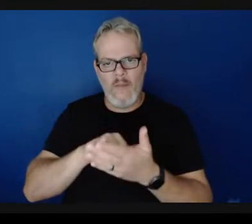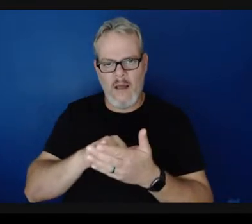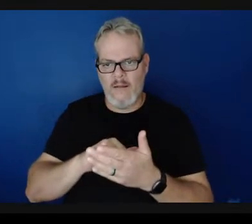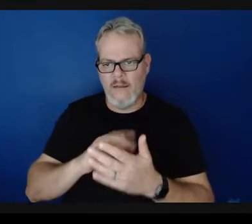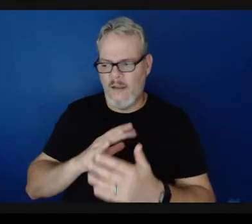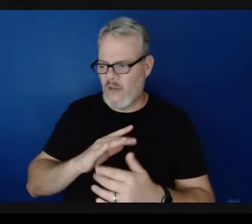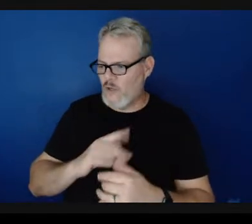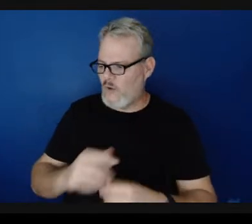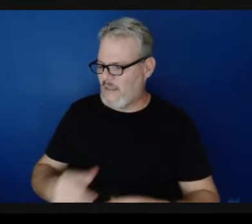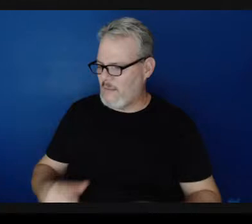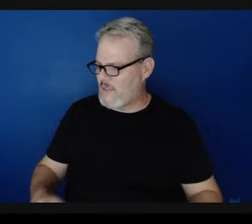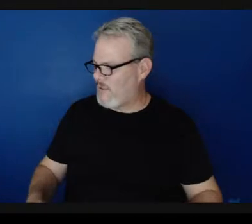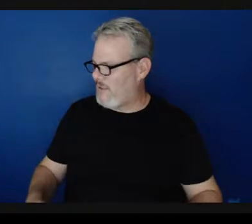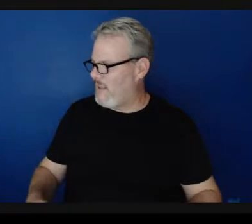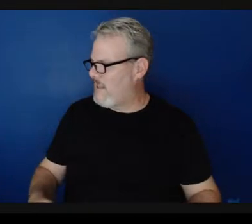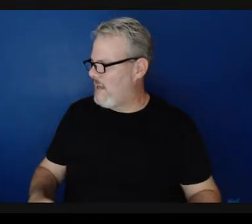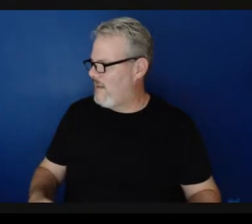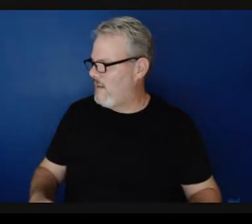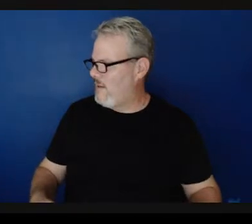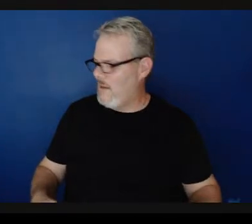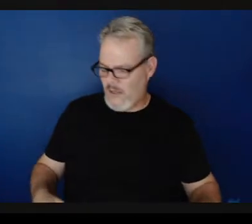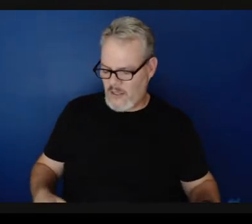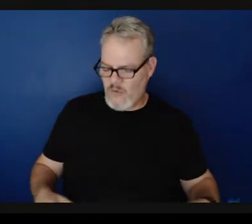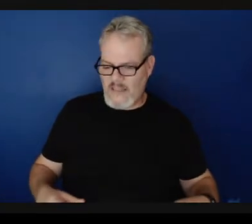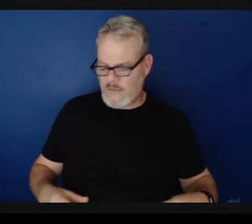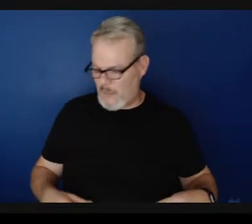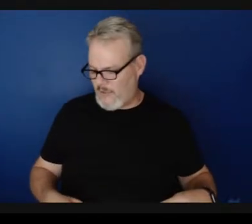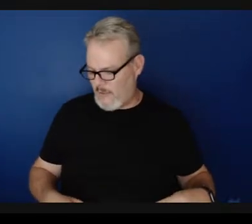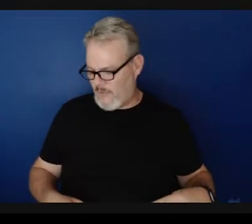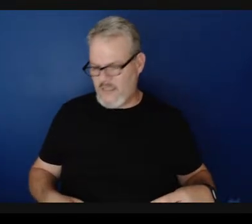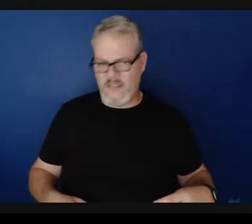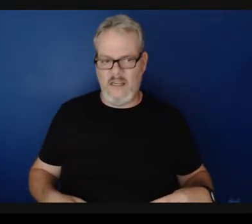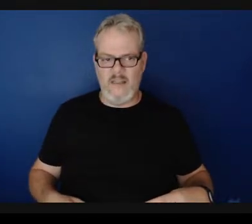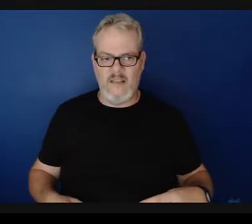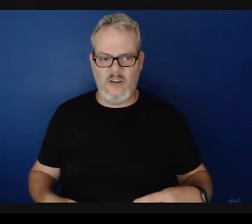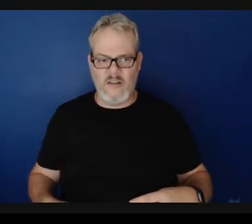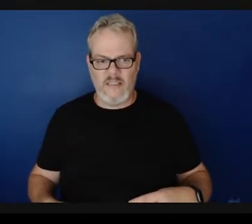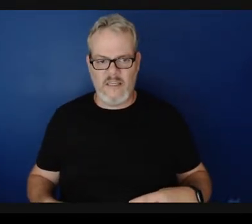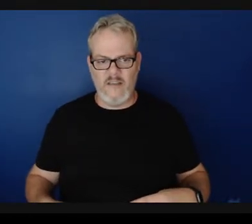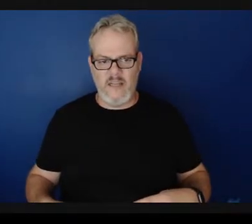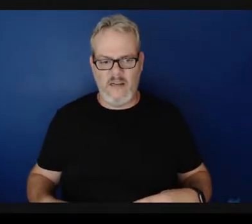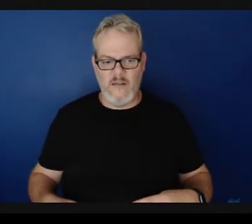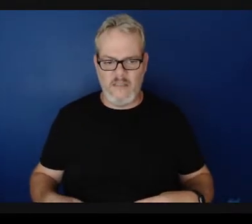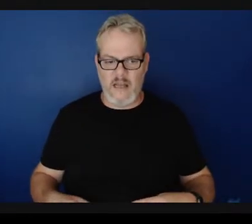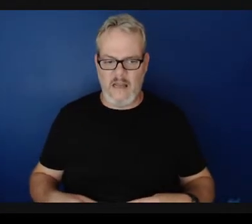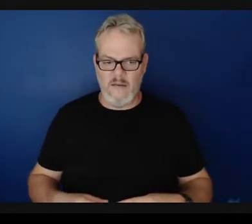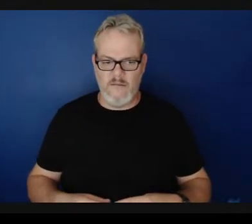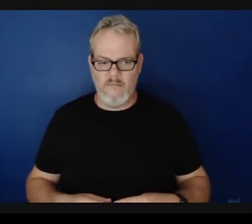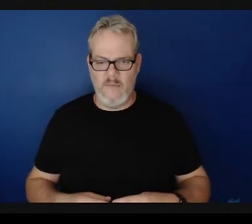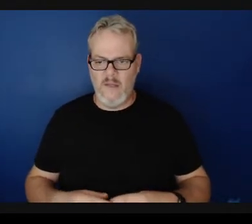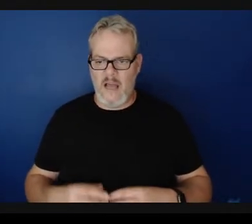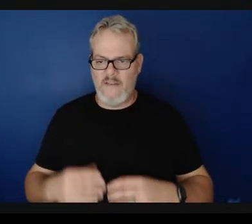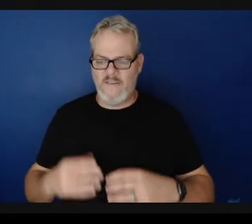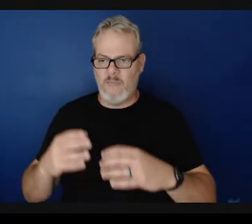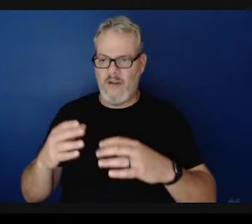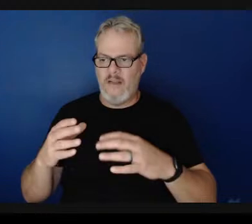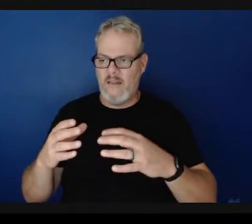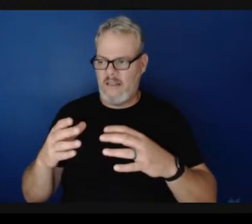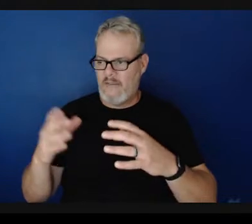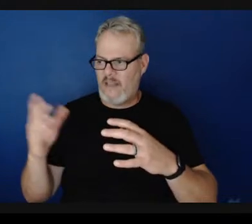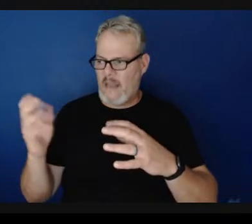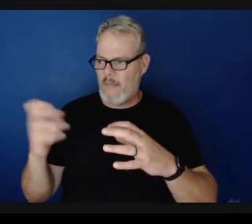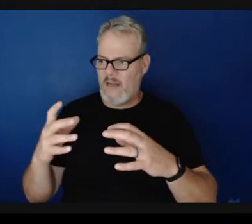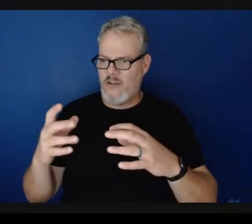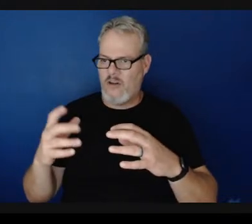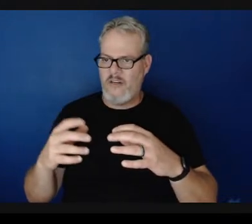Maunaulu and Alai crater events are not responding to it. Well, very, very interesting.